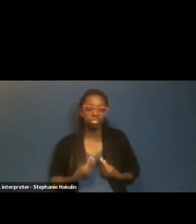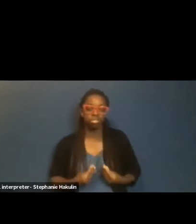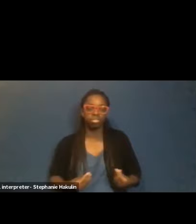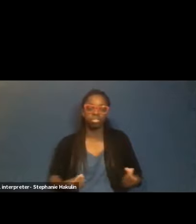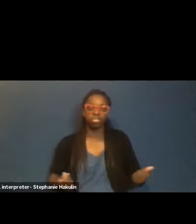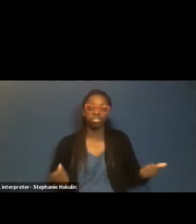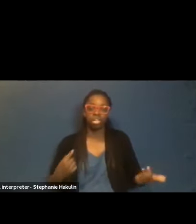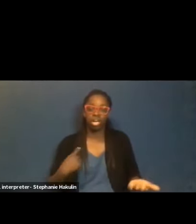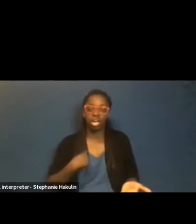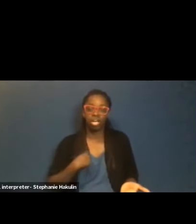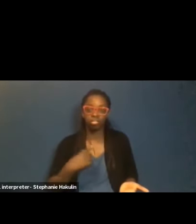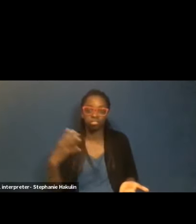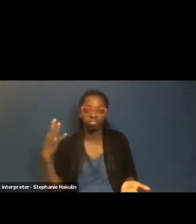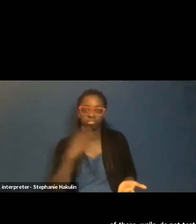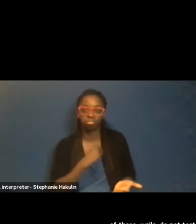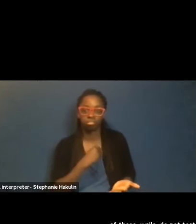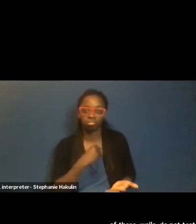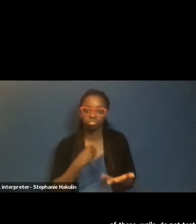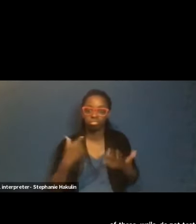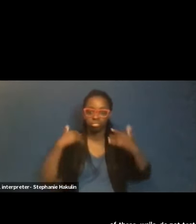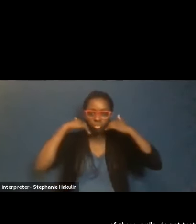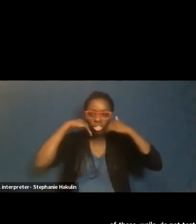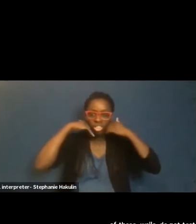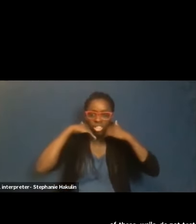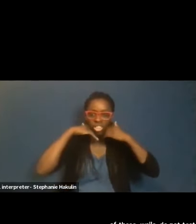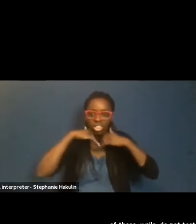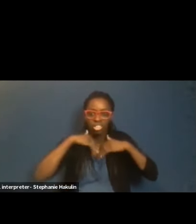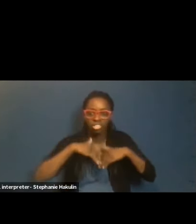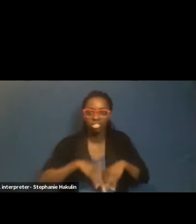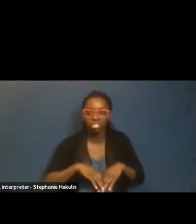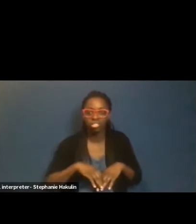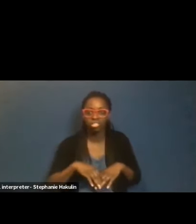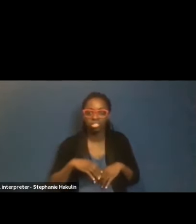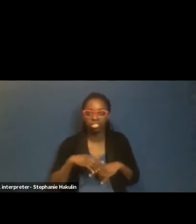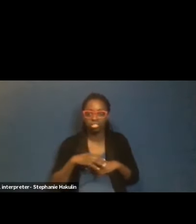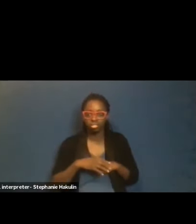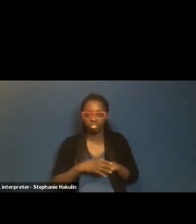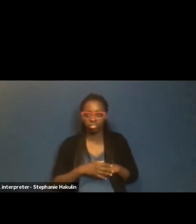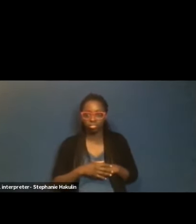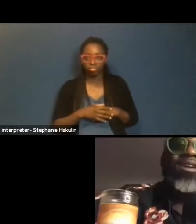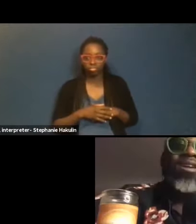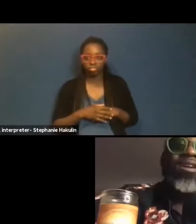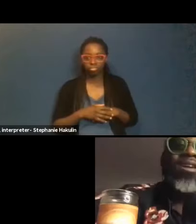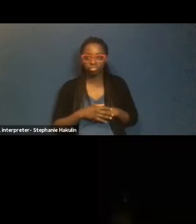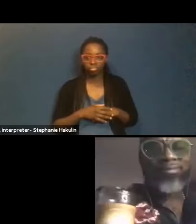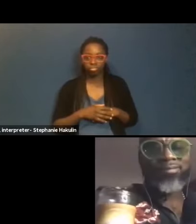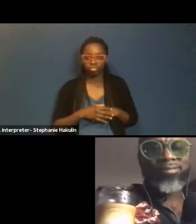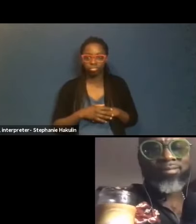We'll be right back.